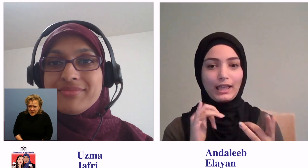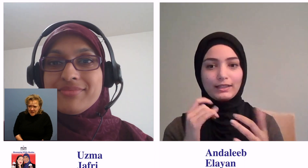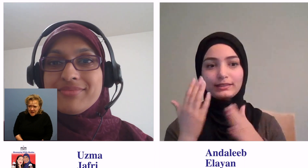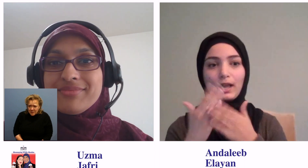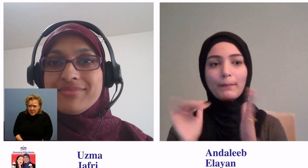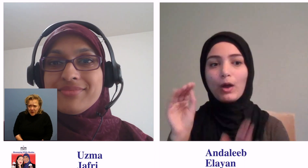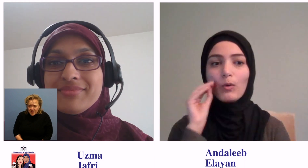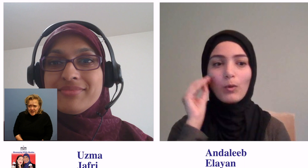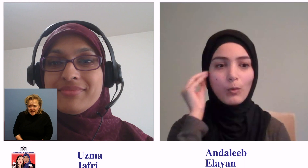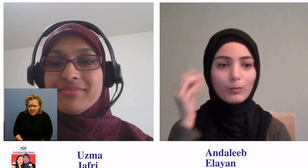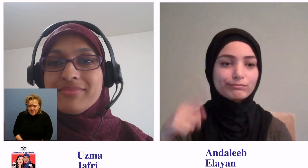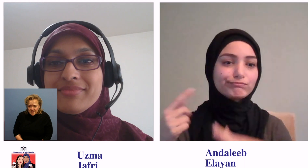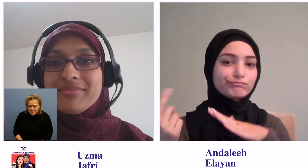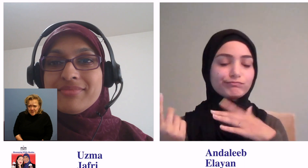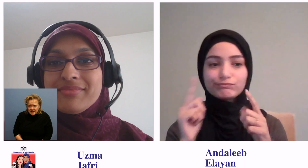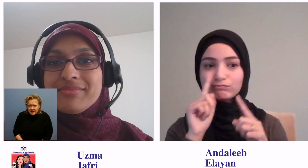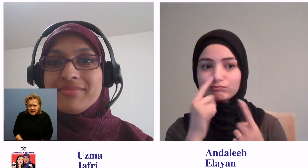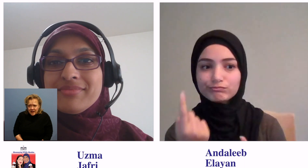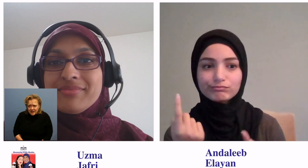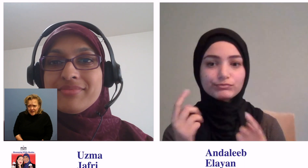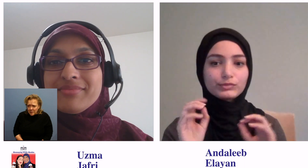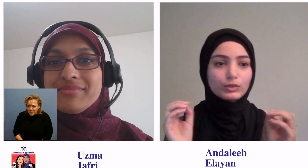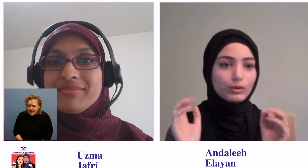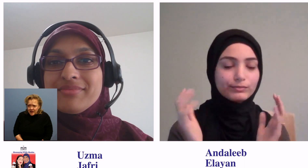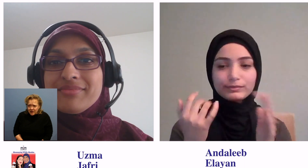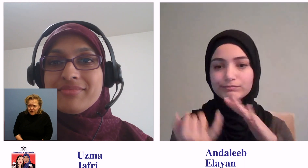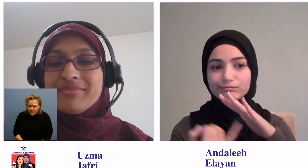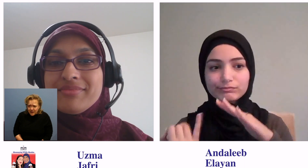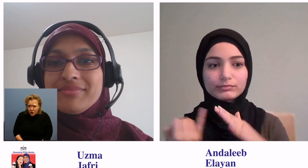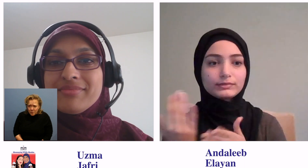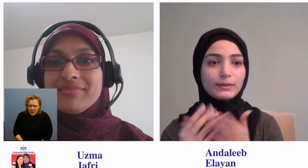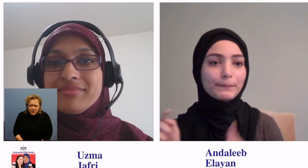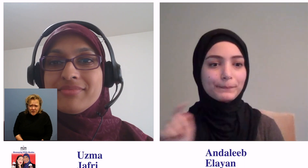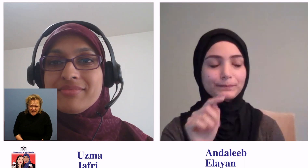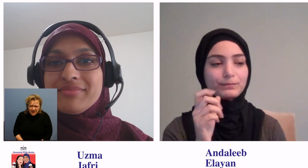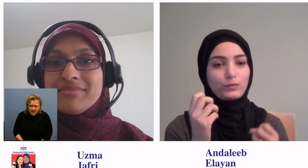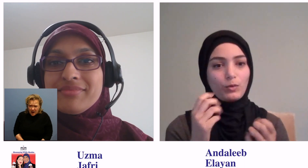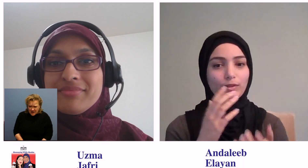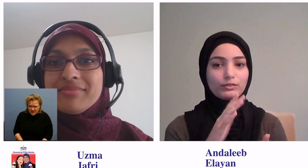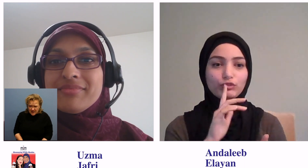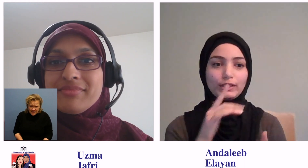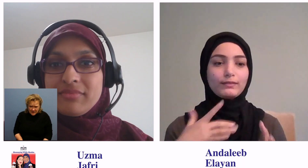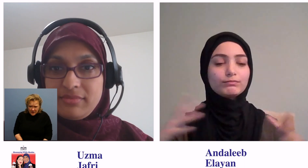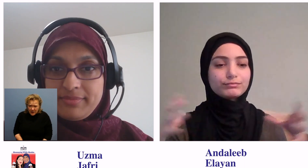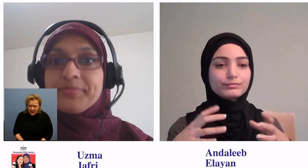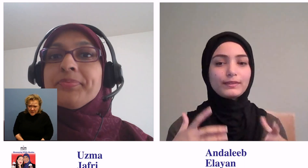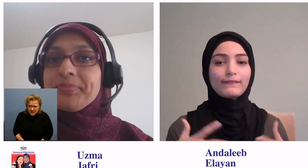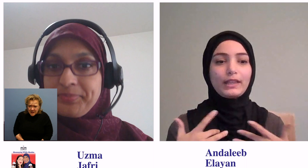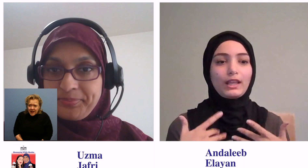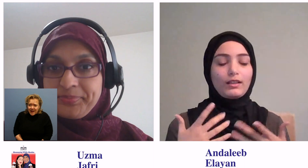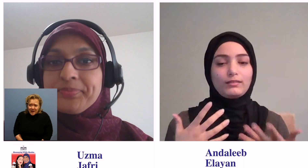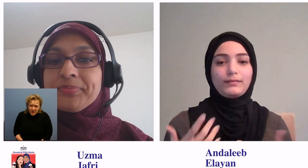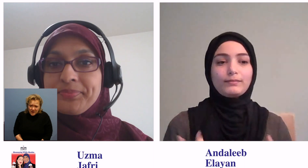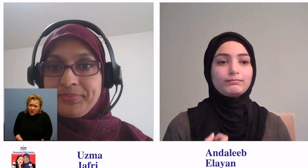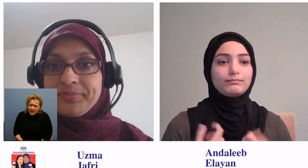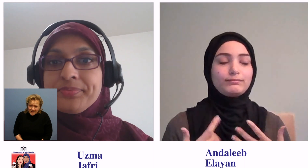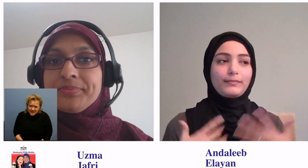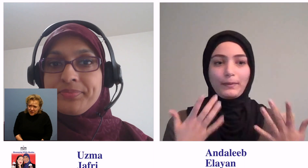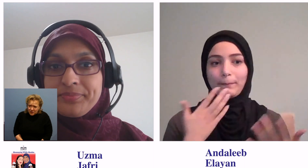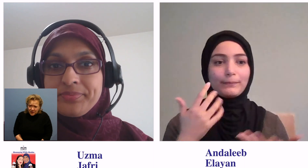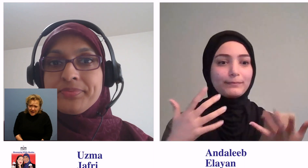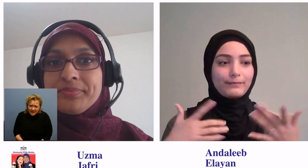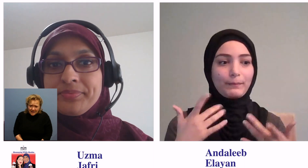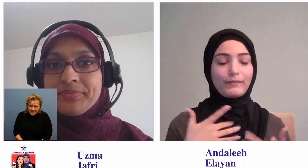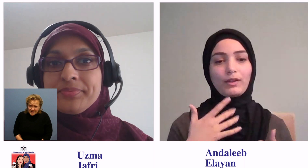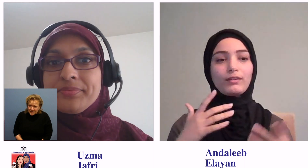Muslims because deaf Muslims can come in and feel at home, maybe they're stuck isolated in their house and we can all get